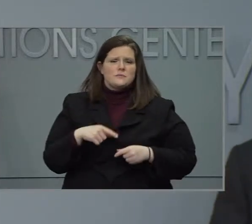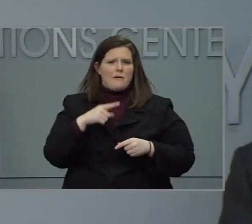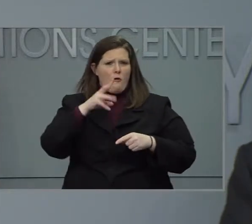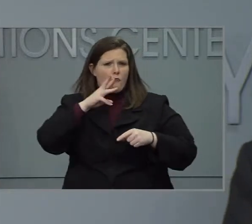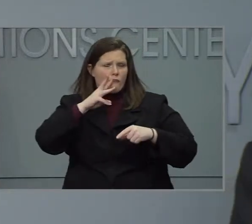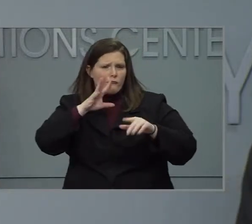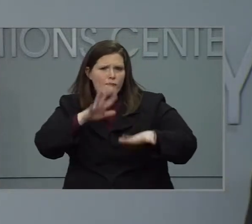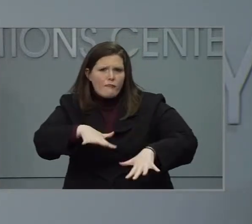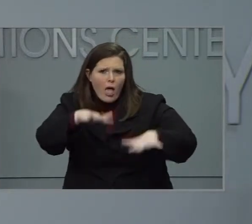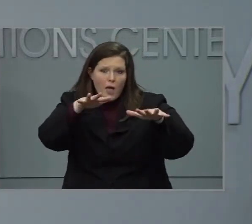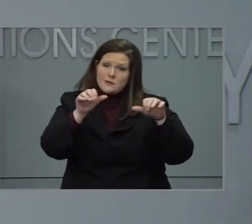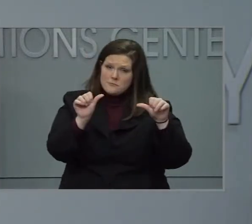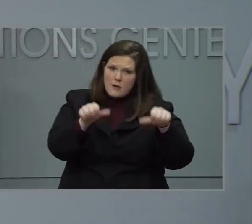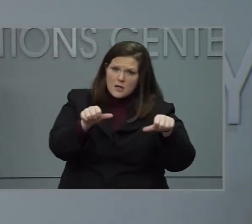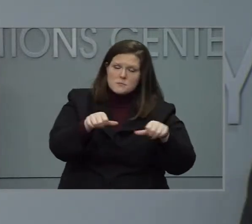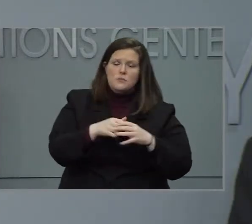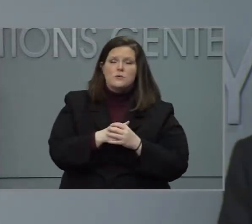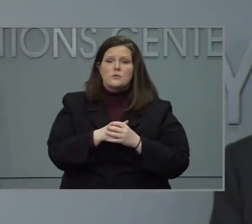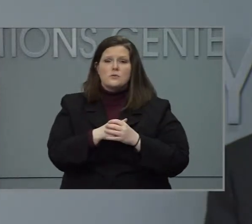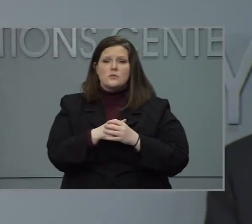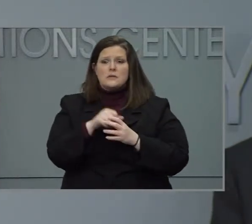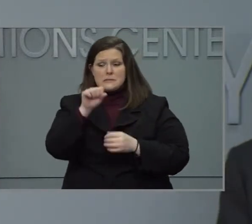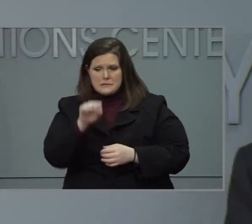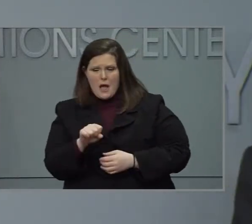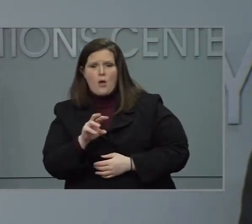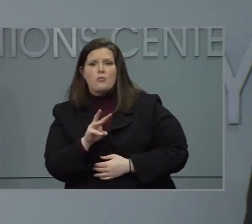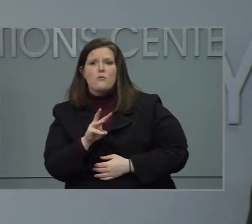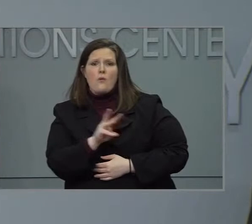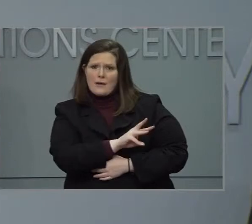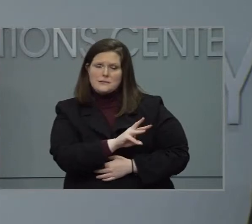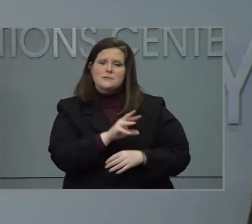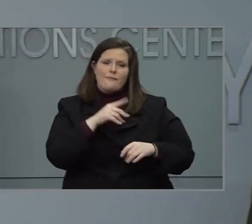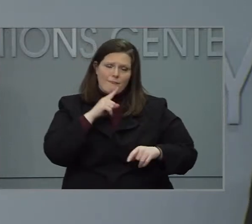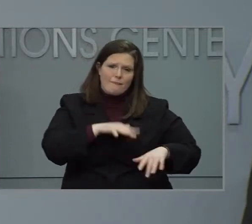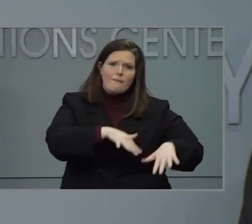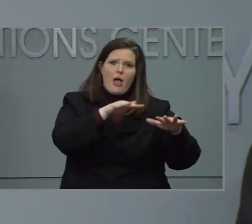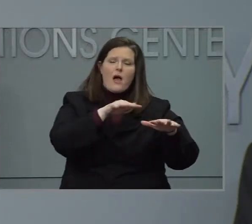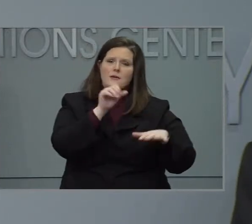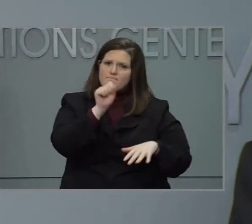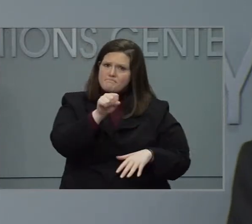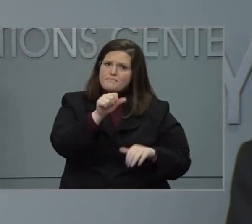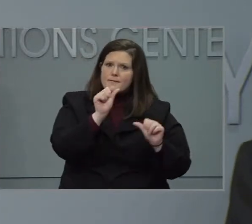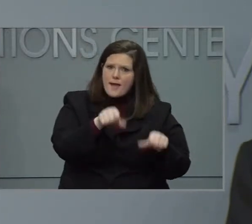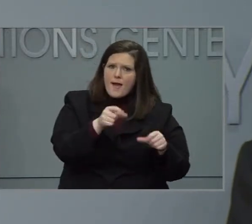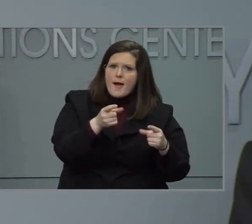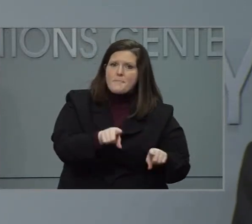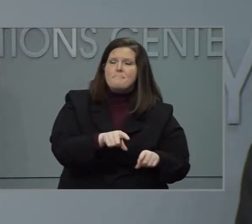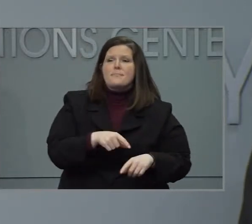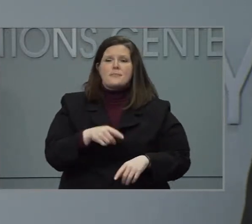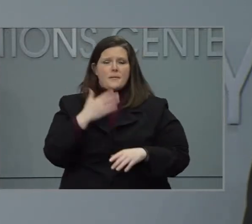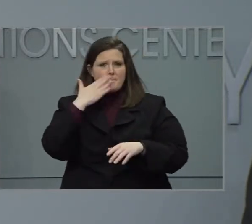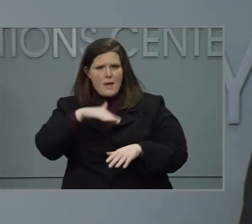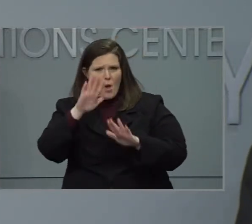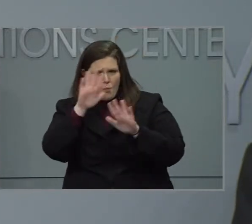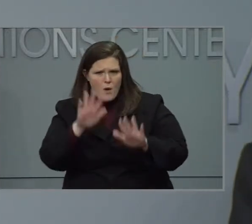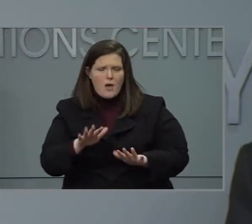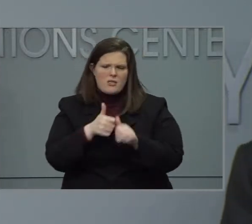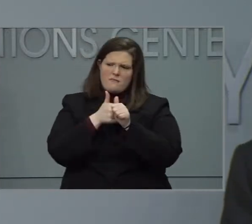is possible, particularly in southwestern counties tonight through Friday and across areas where severe weather develops